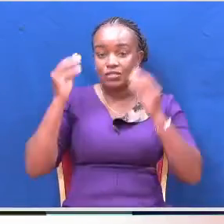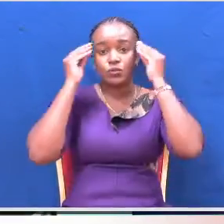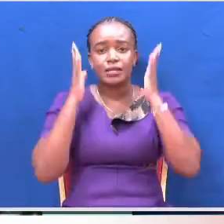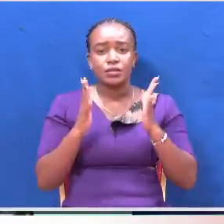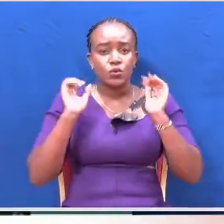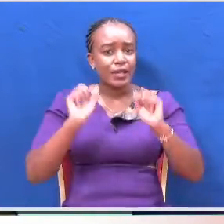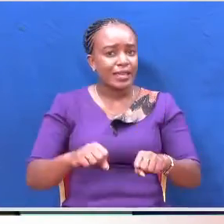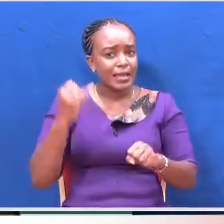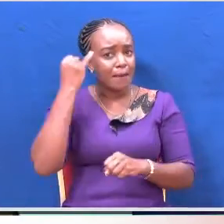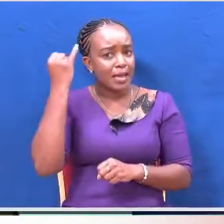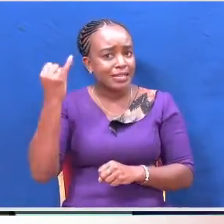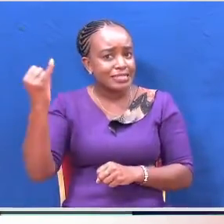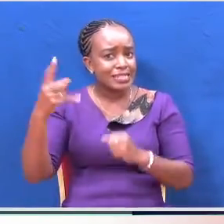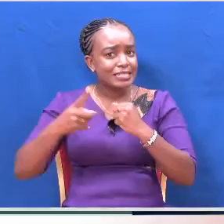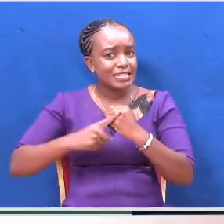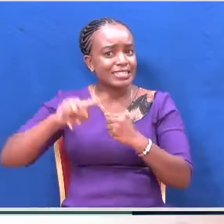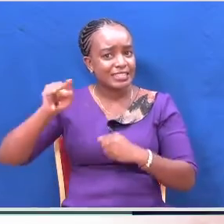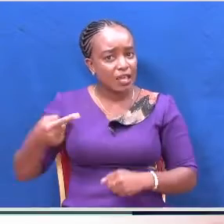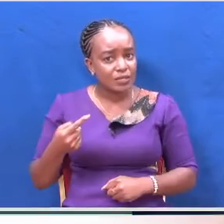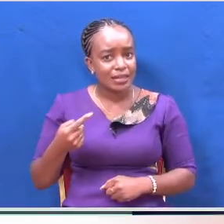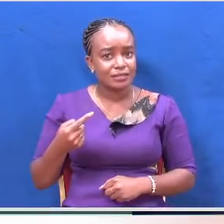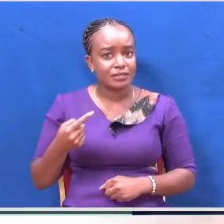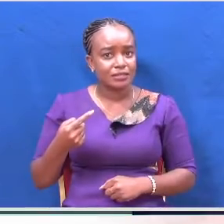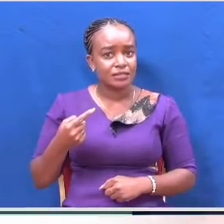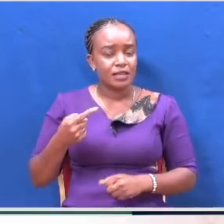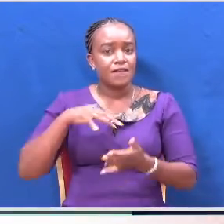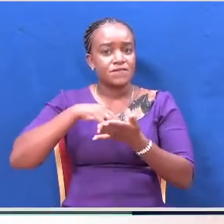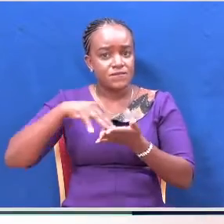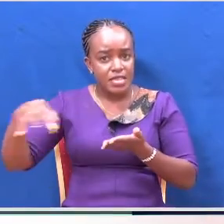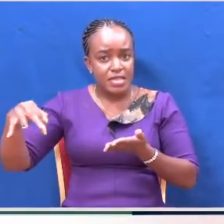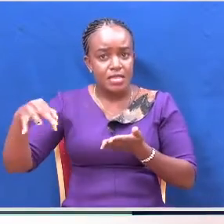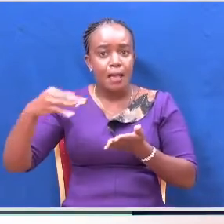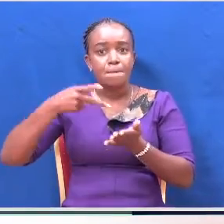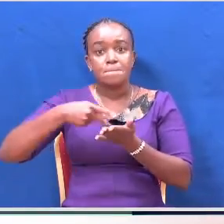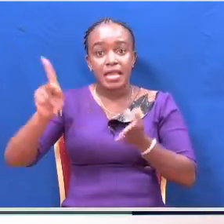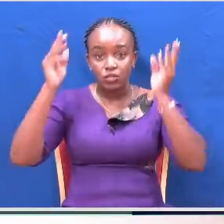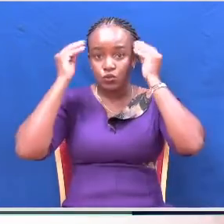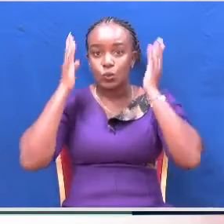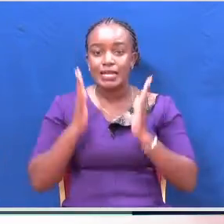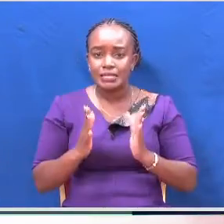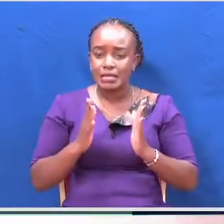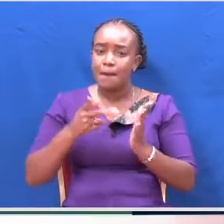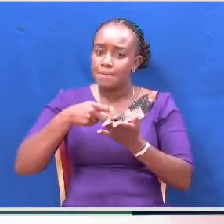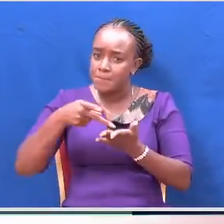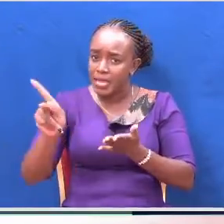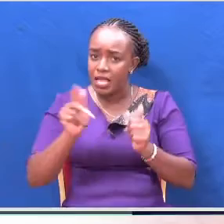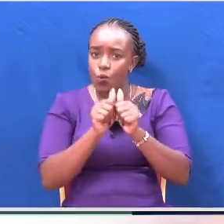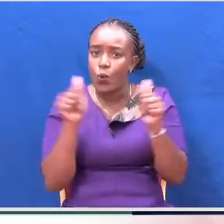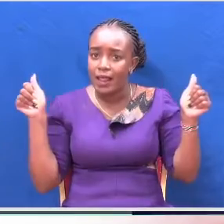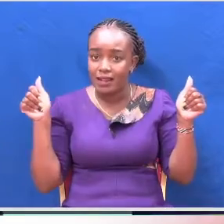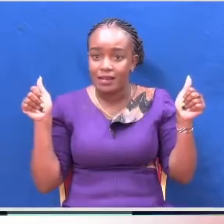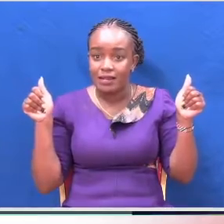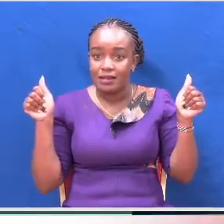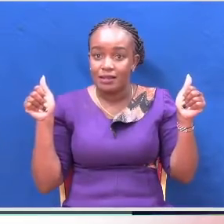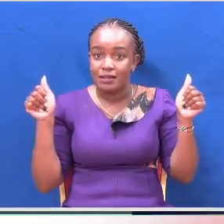imagine 6,000 fee-paying students charged properly. Because even if